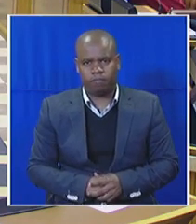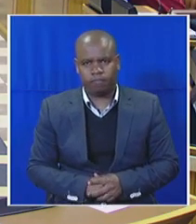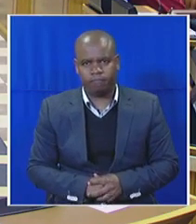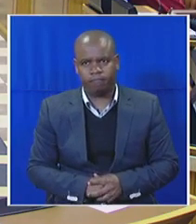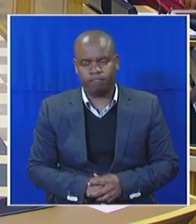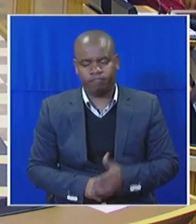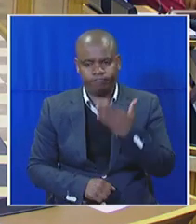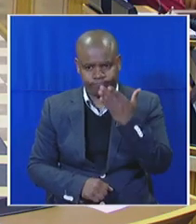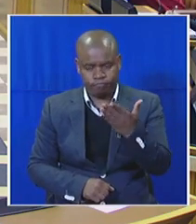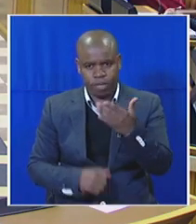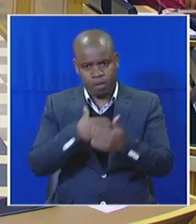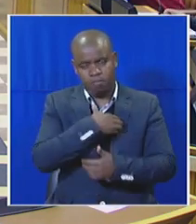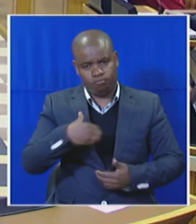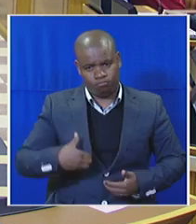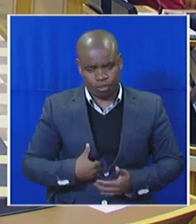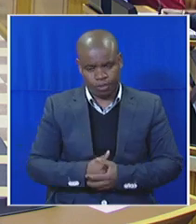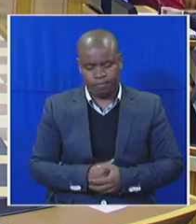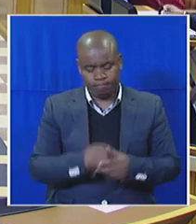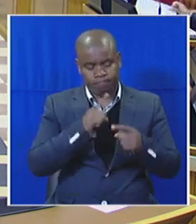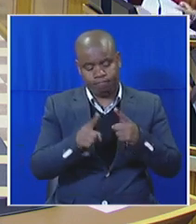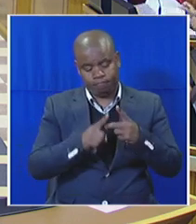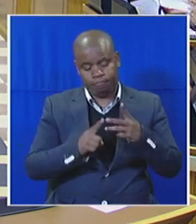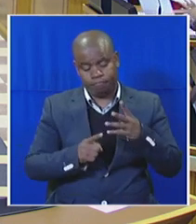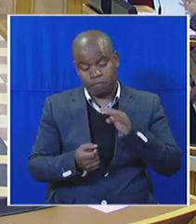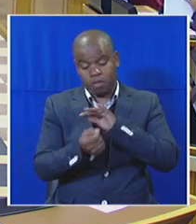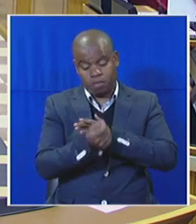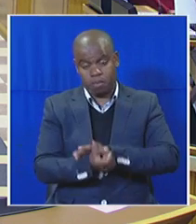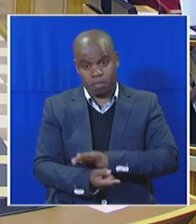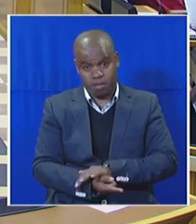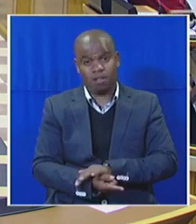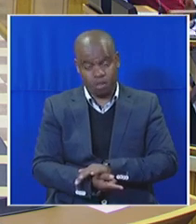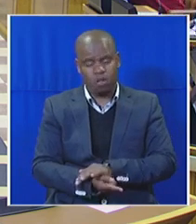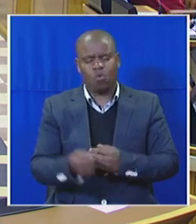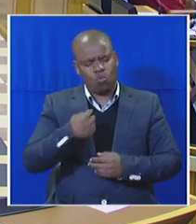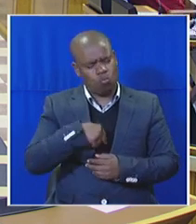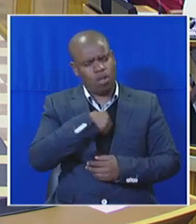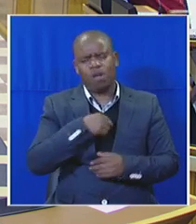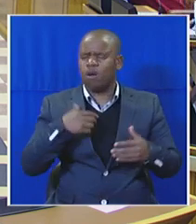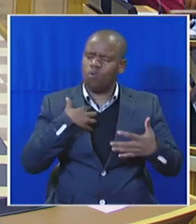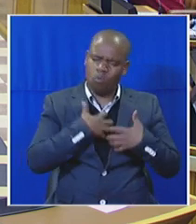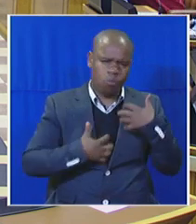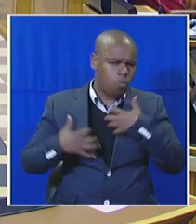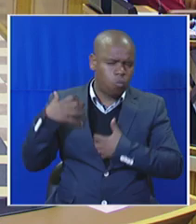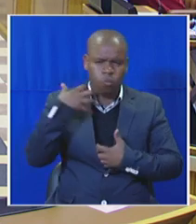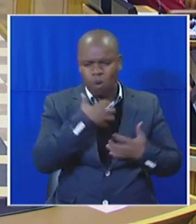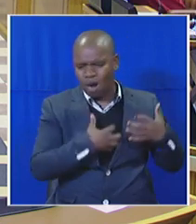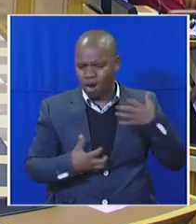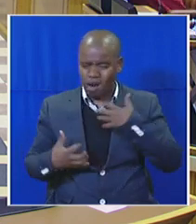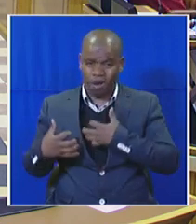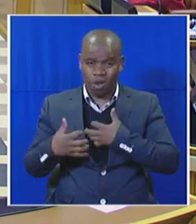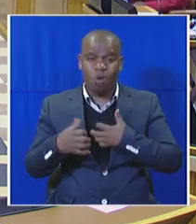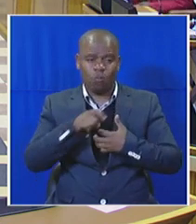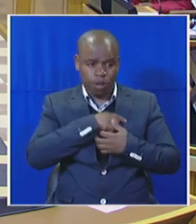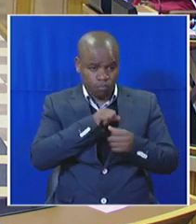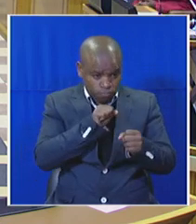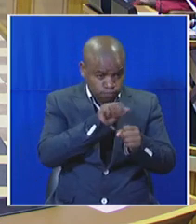Mr. President, all of these incidents are very worrying, and they pose a very real threat to our democracy.